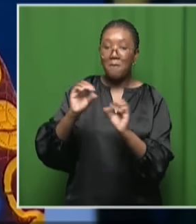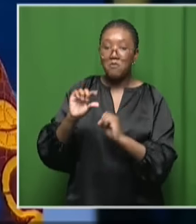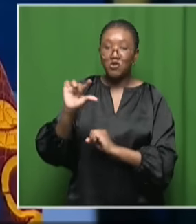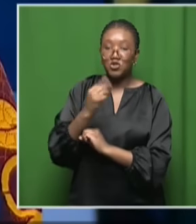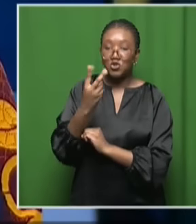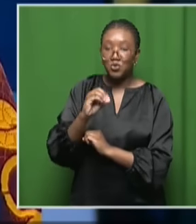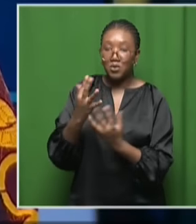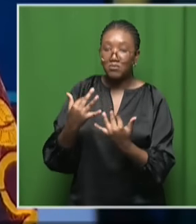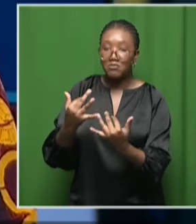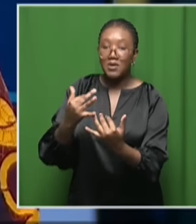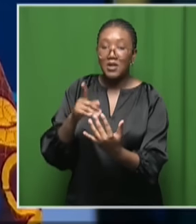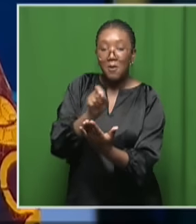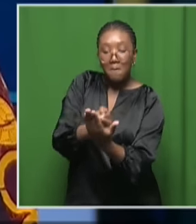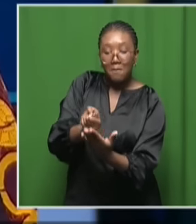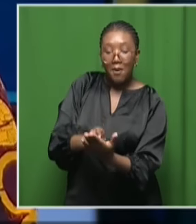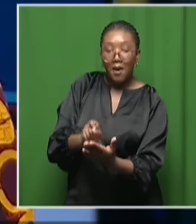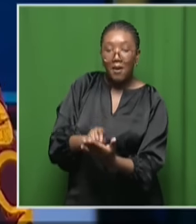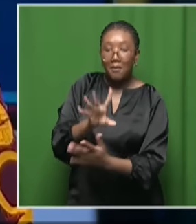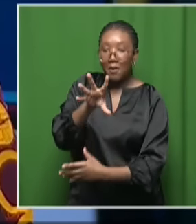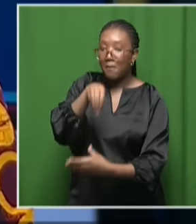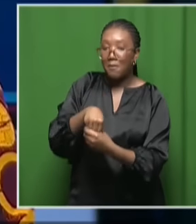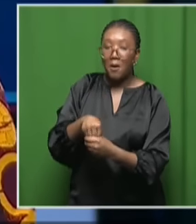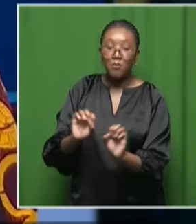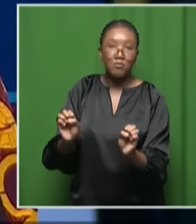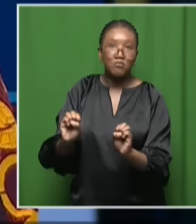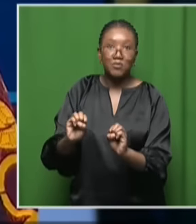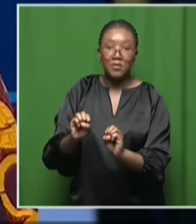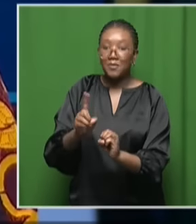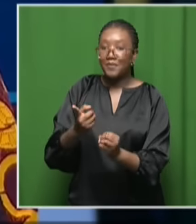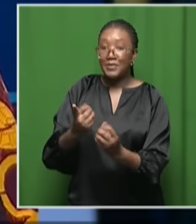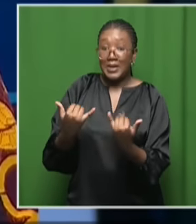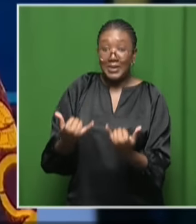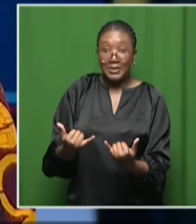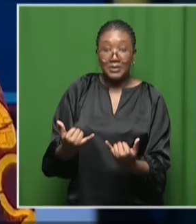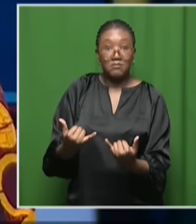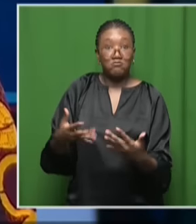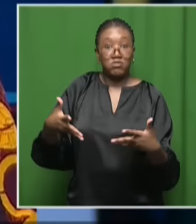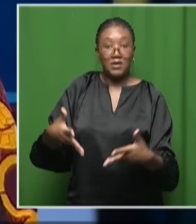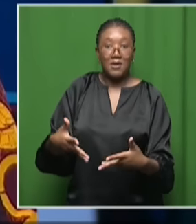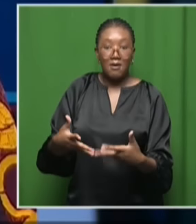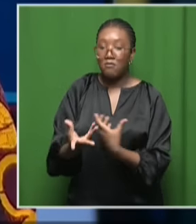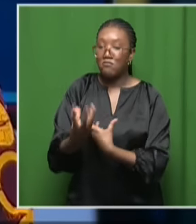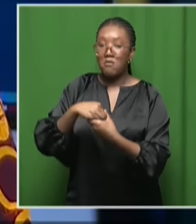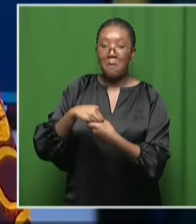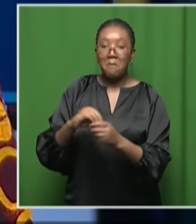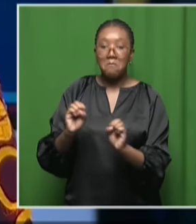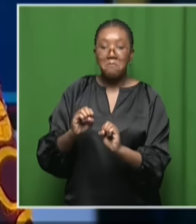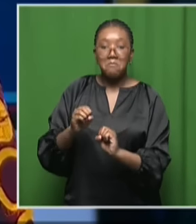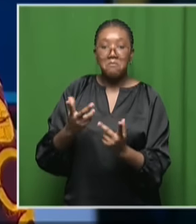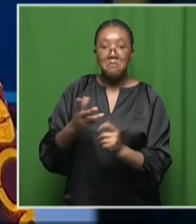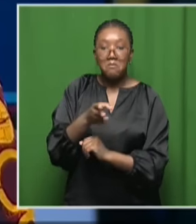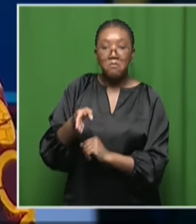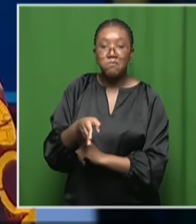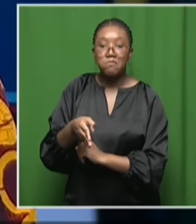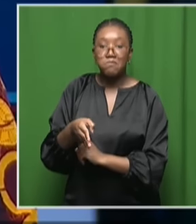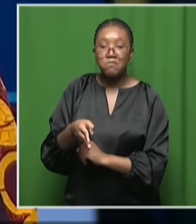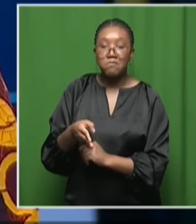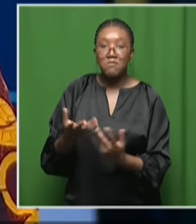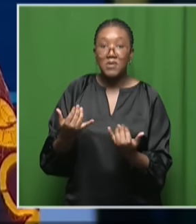in the drafting of the declaration, and they haven't participated by being here at a senior level, then is excluded. So we'll have